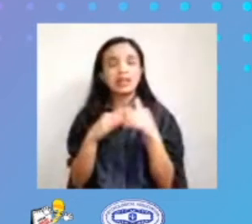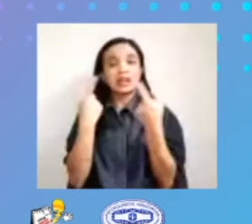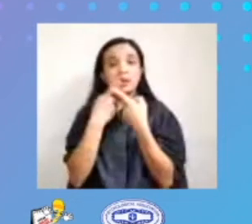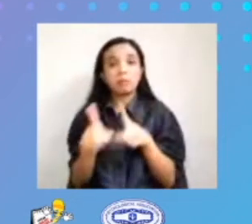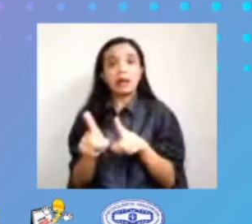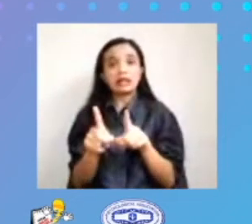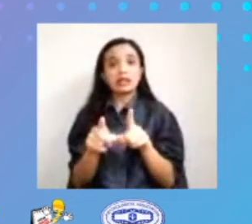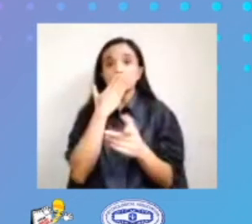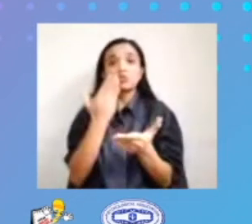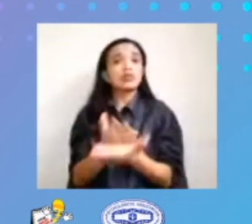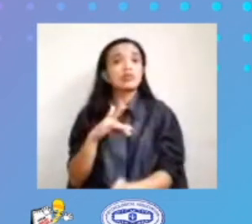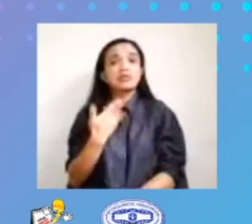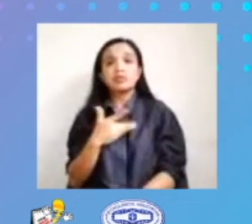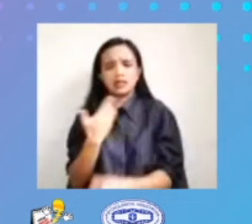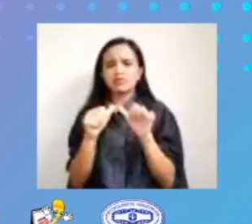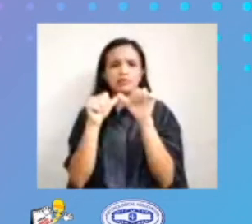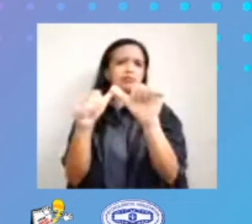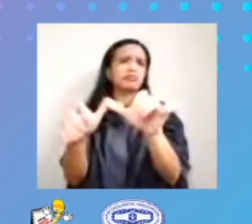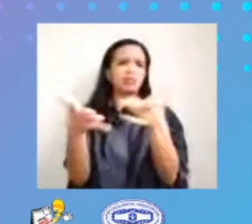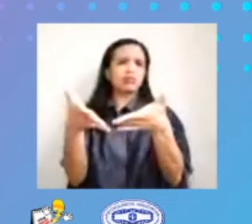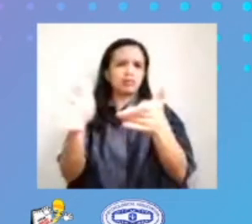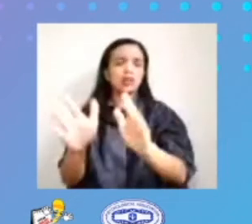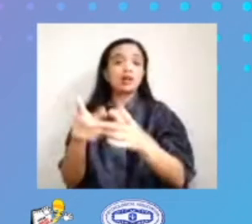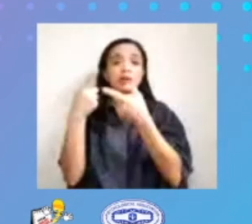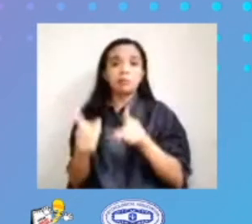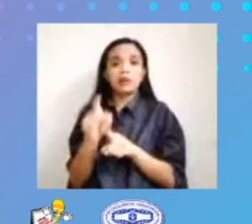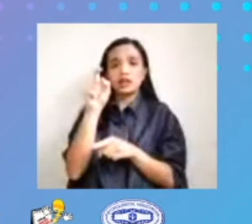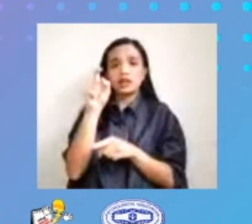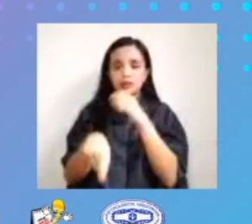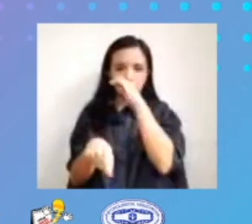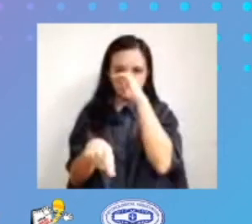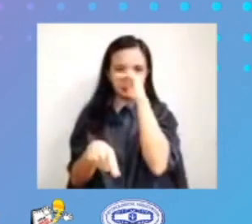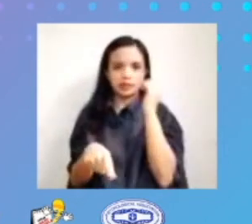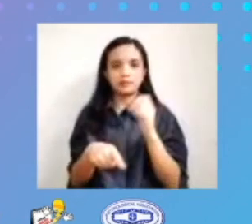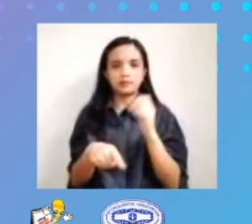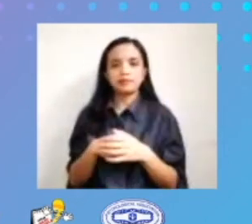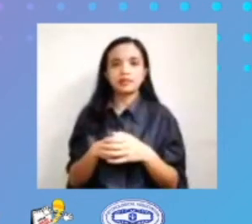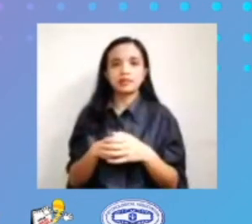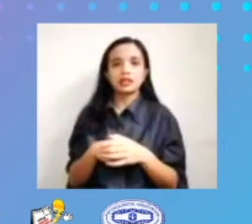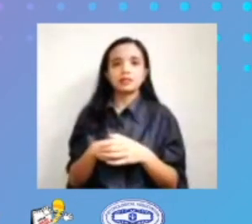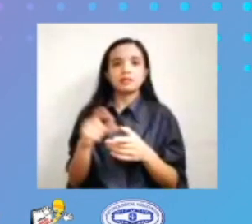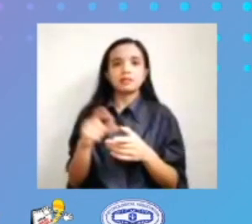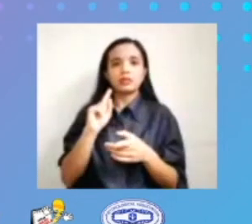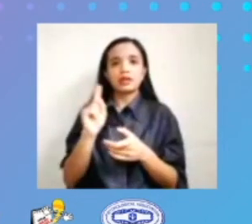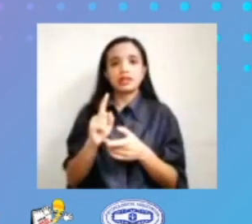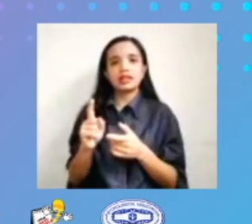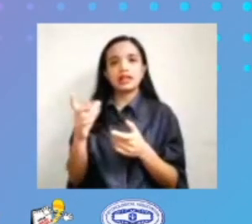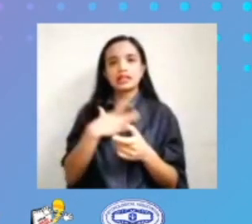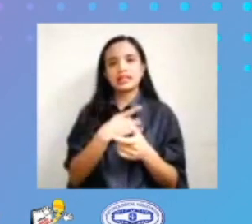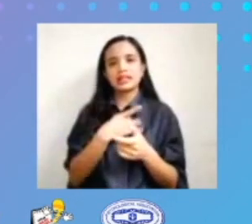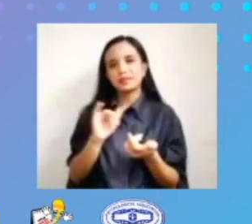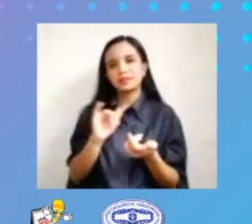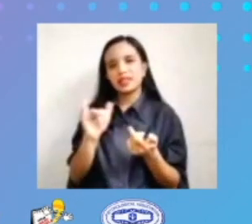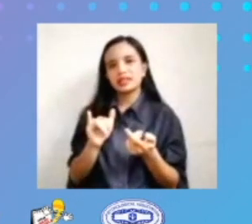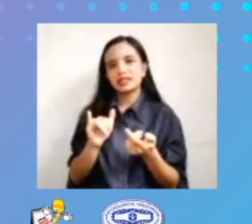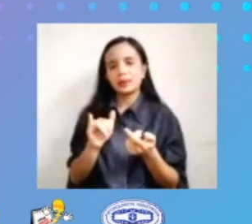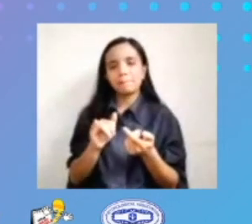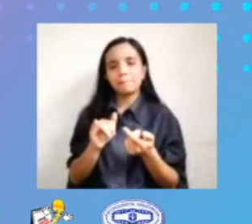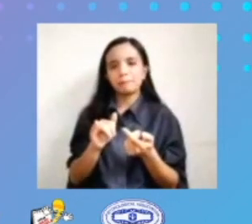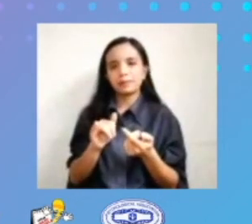problems, but kahit feeling of sadness rin, and loneliness and isolation. Yes. But to always go to the root of